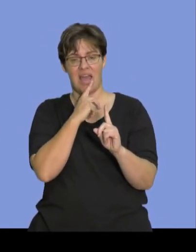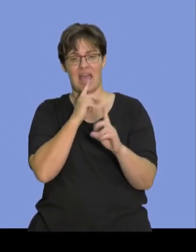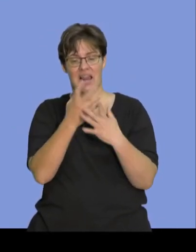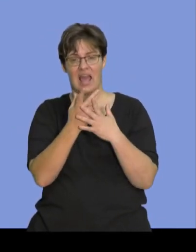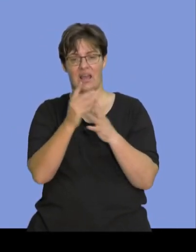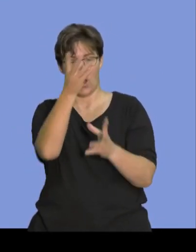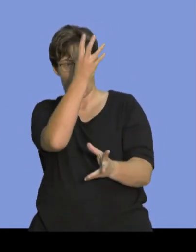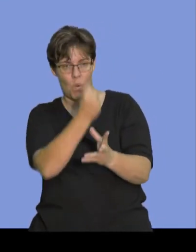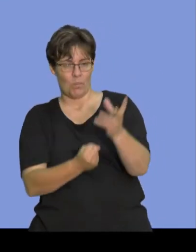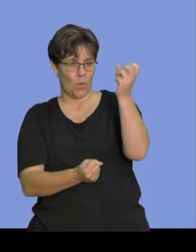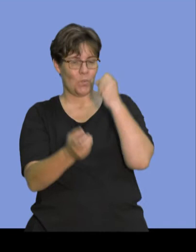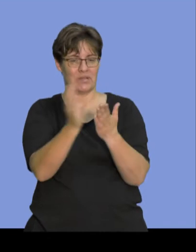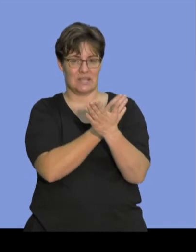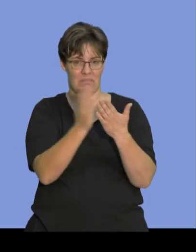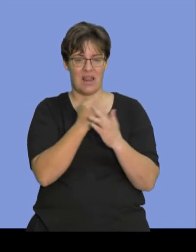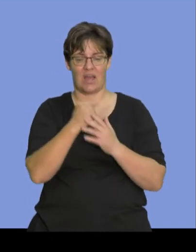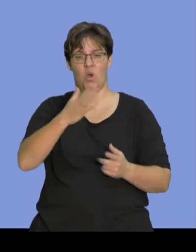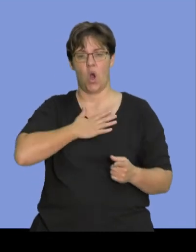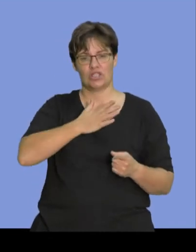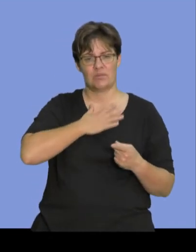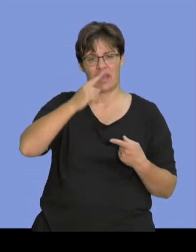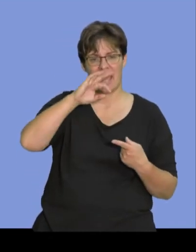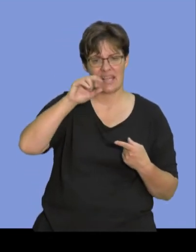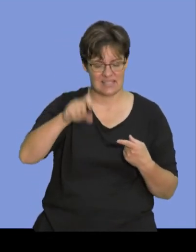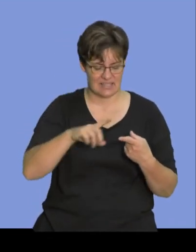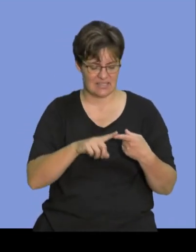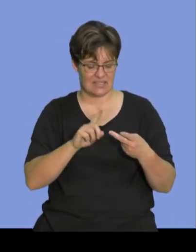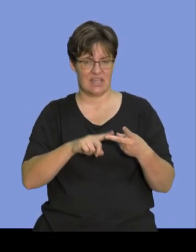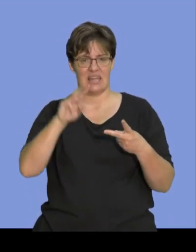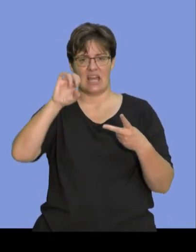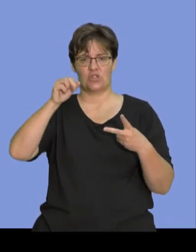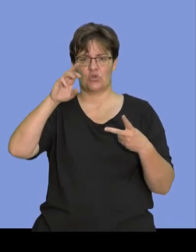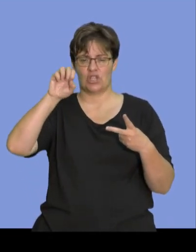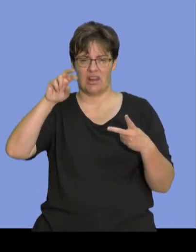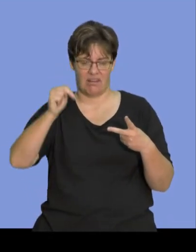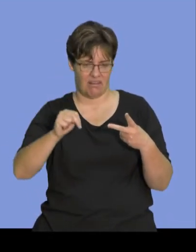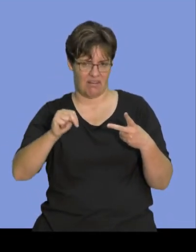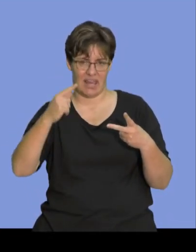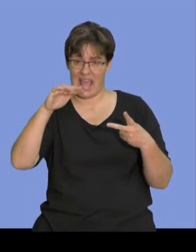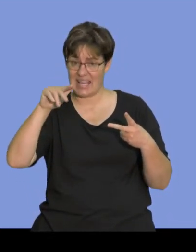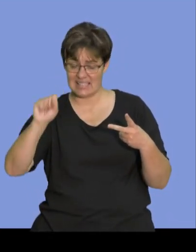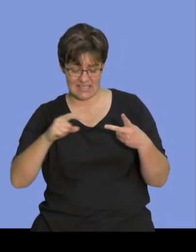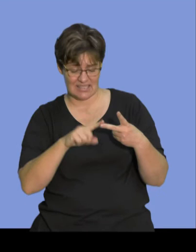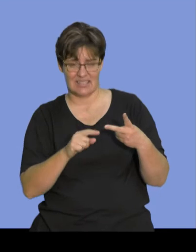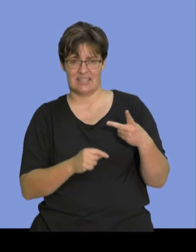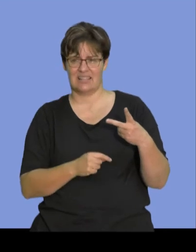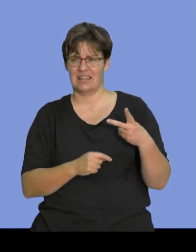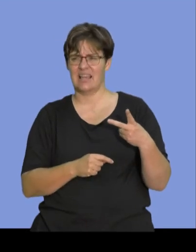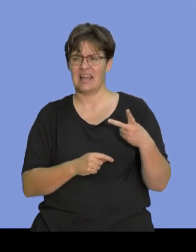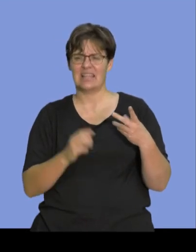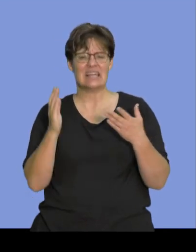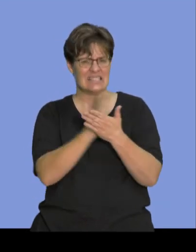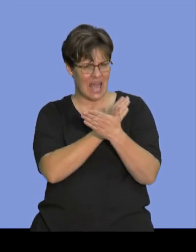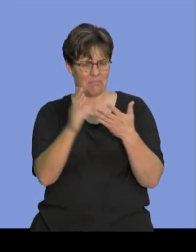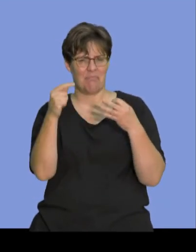often absorbed by, molecules such as oxygen gas, nitrogen gas. These are